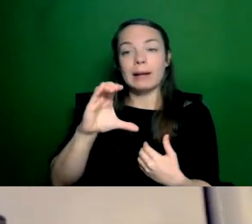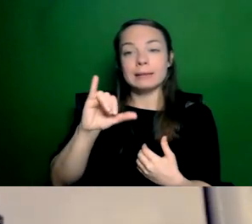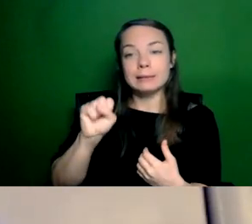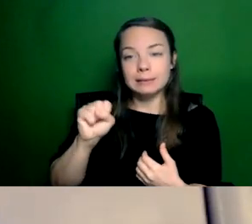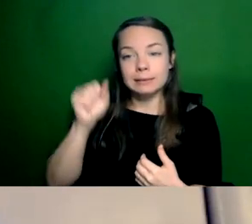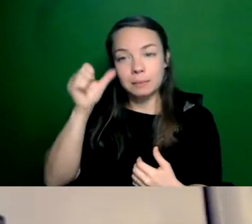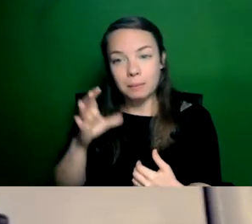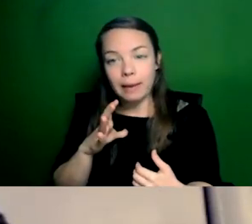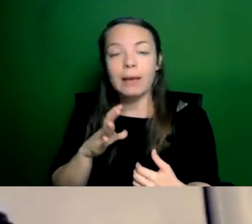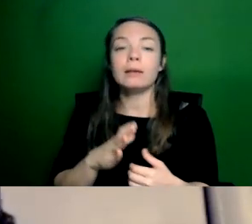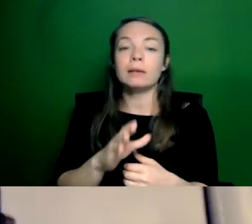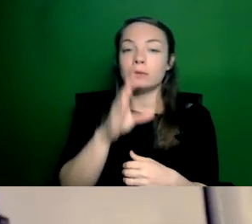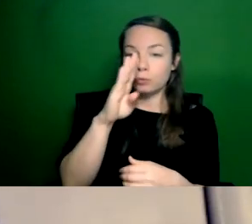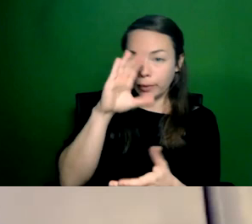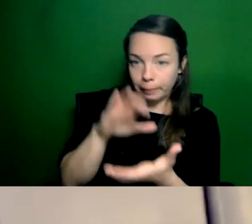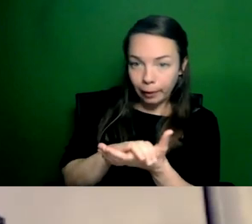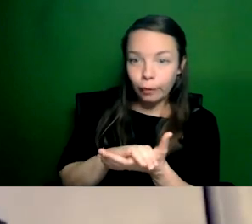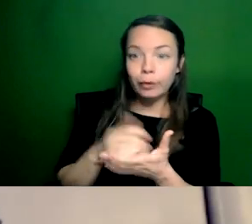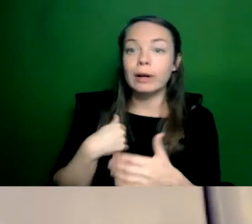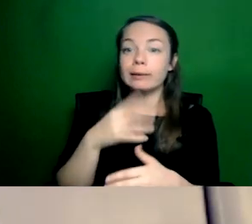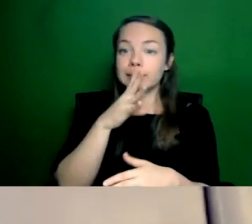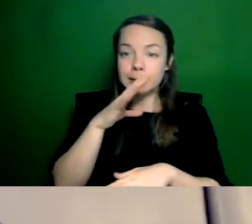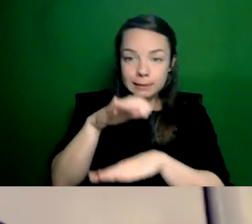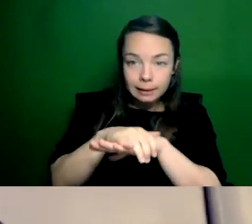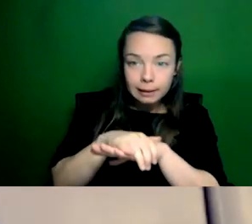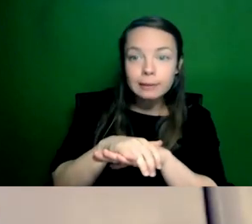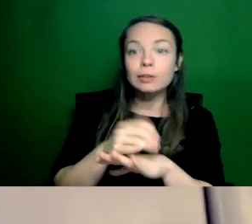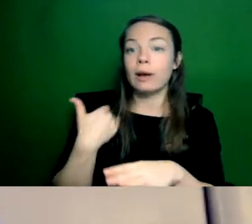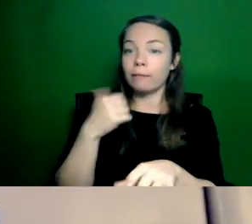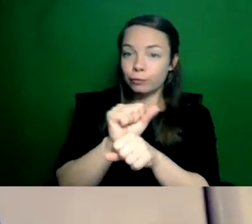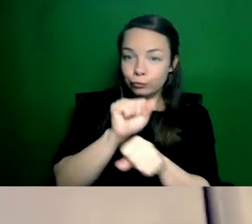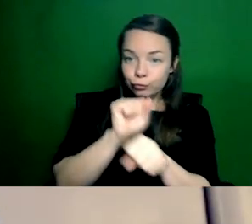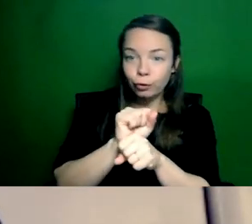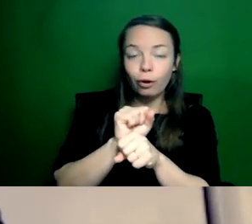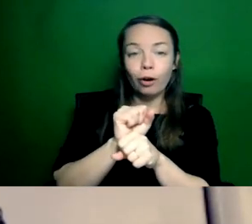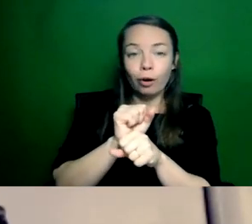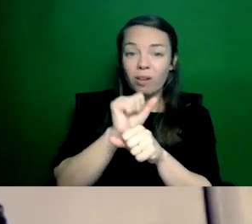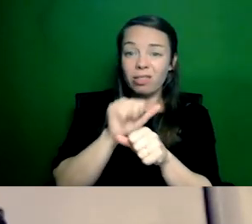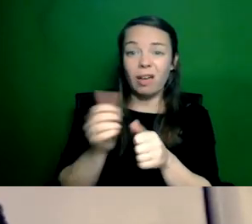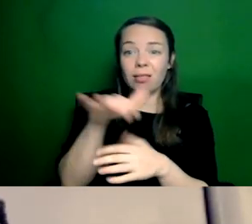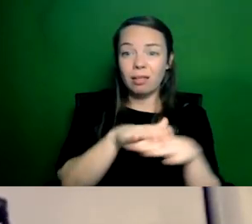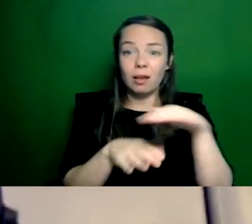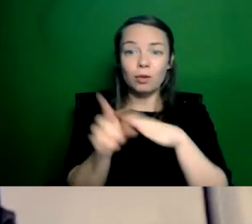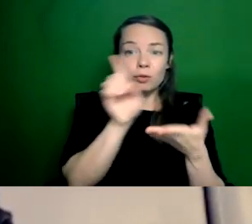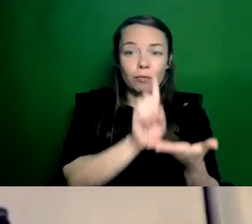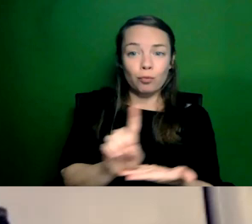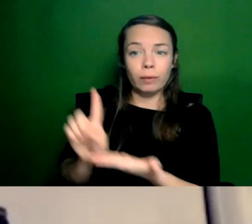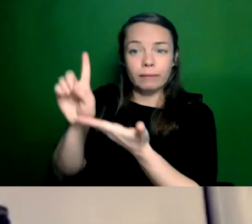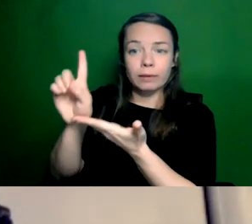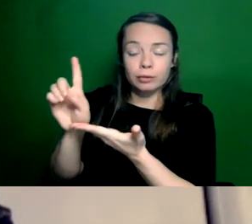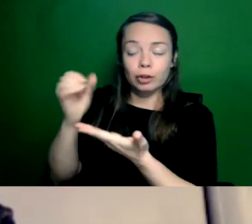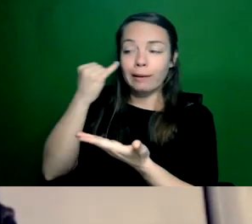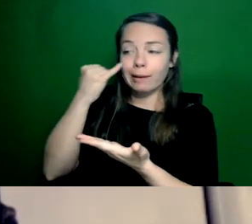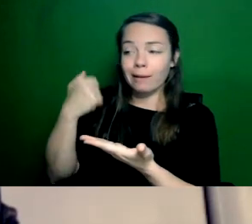marriage, who's English speaking and is employed, and the layers of privilege afforded me, if I deviate from those